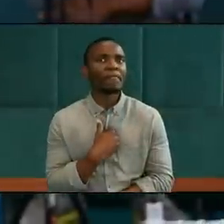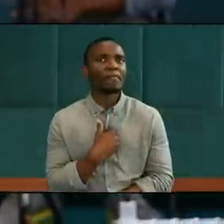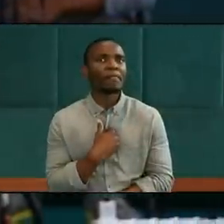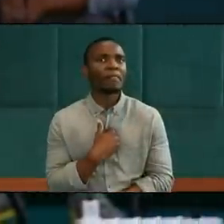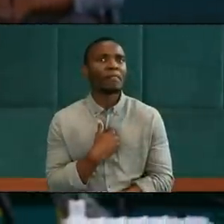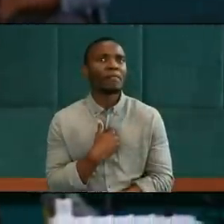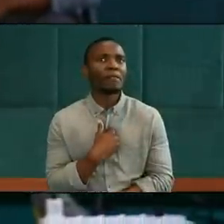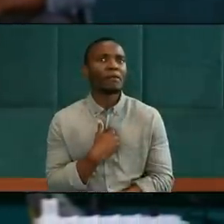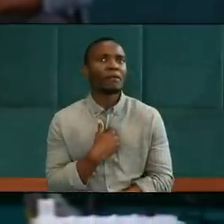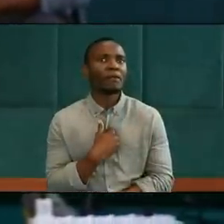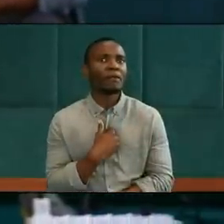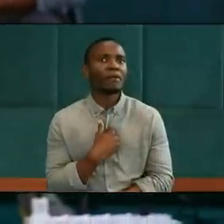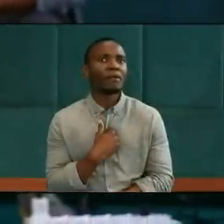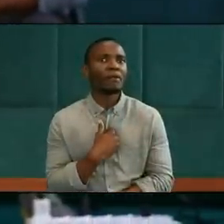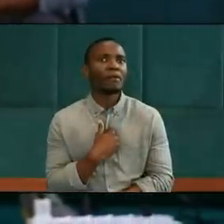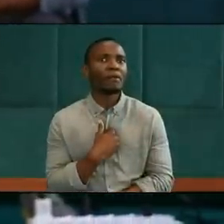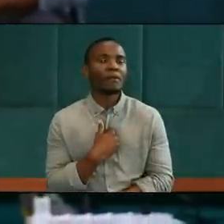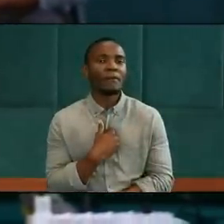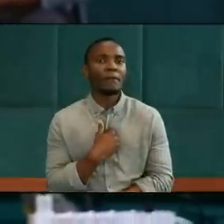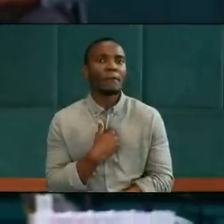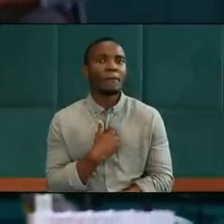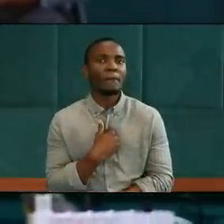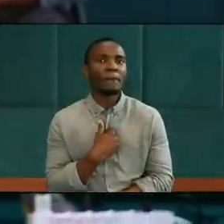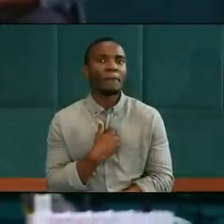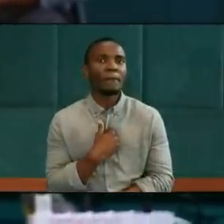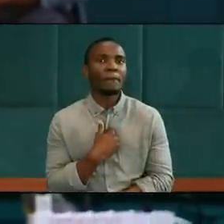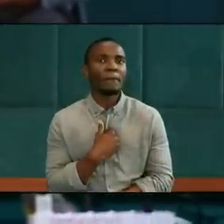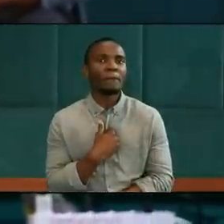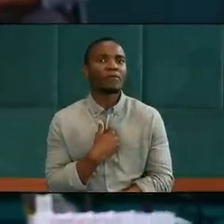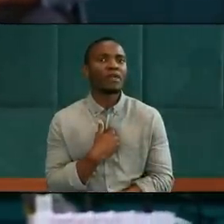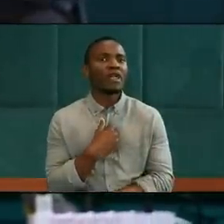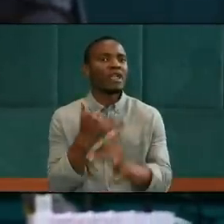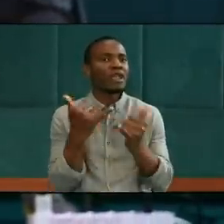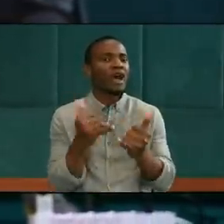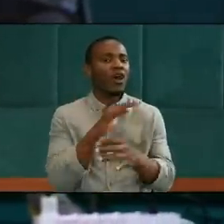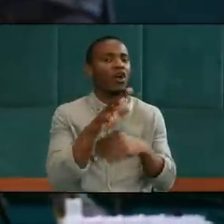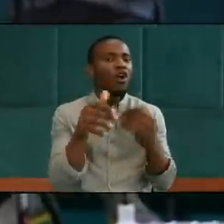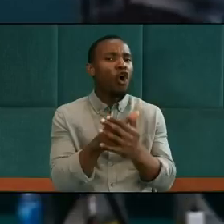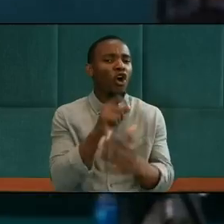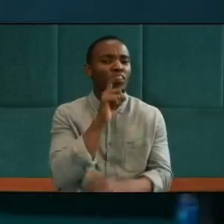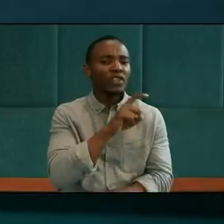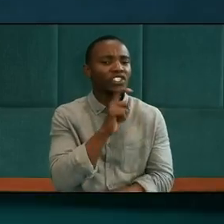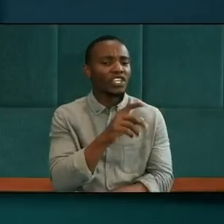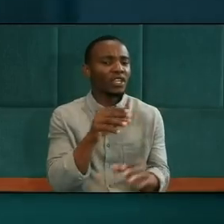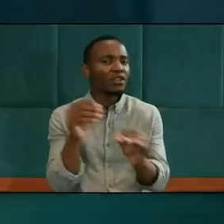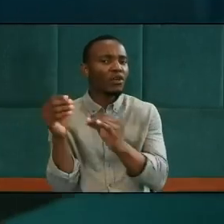where have all the roosters gone?